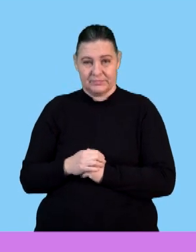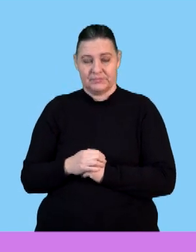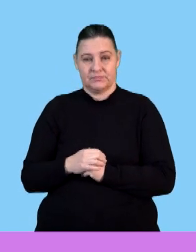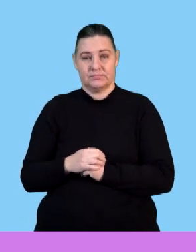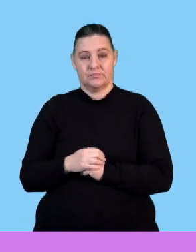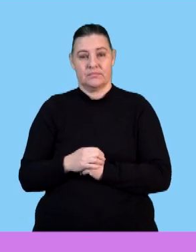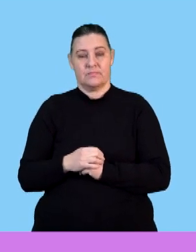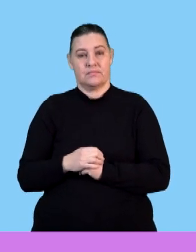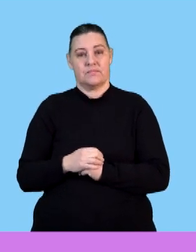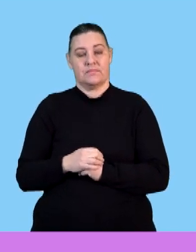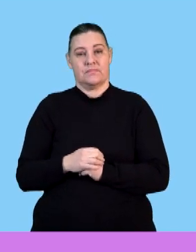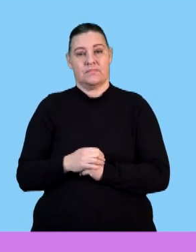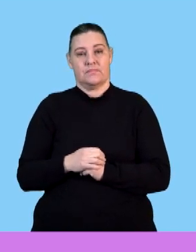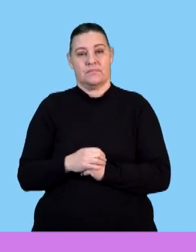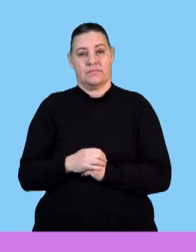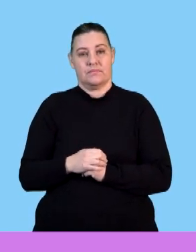down.